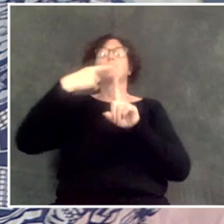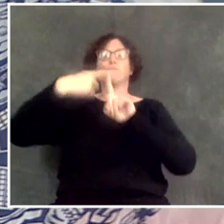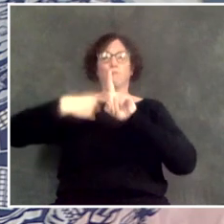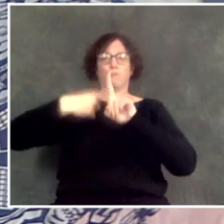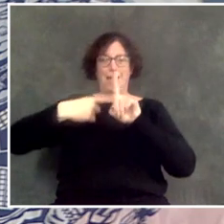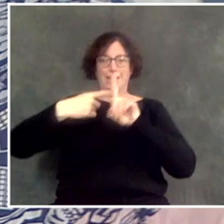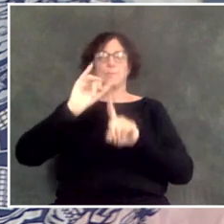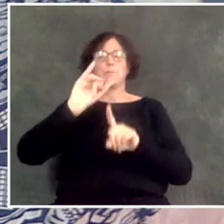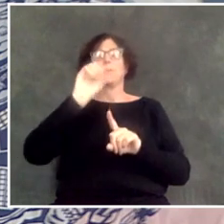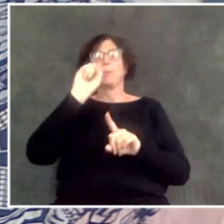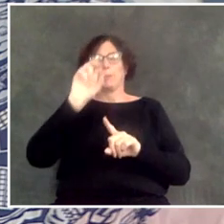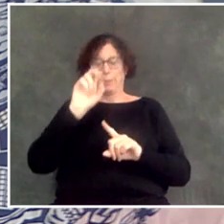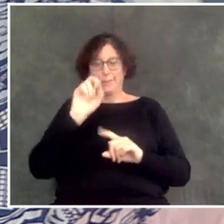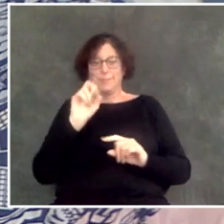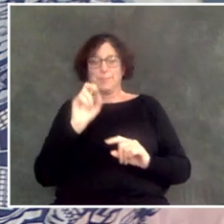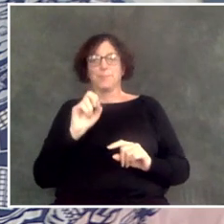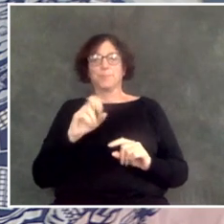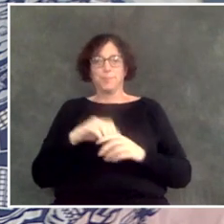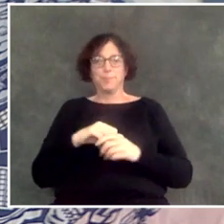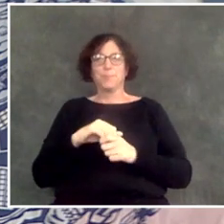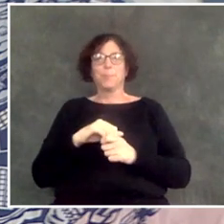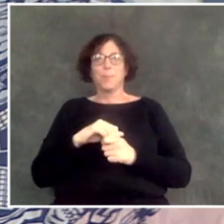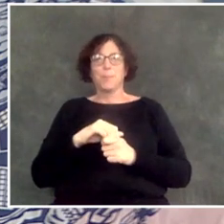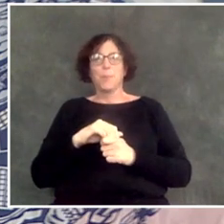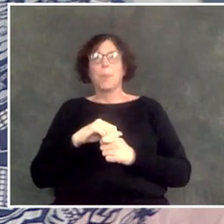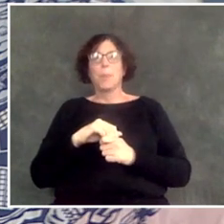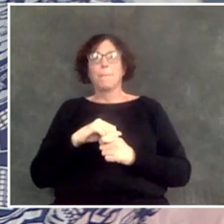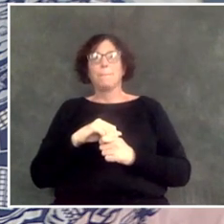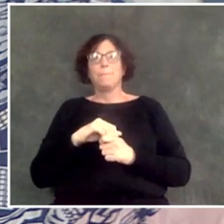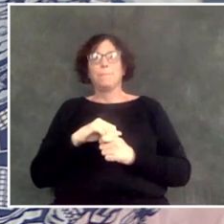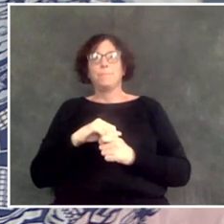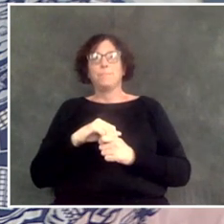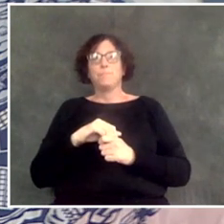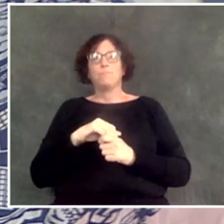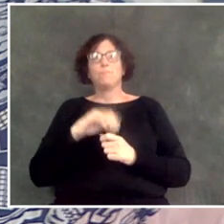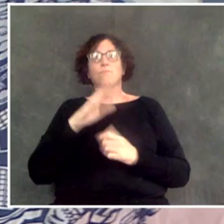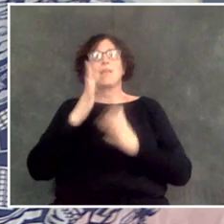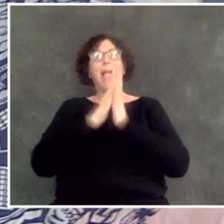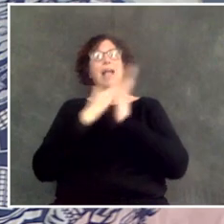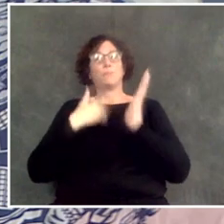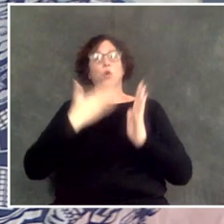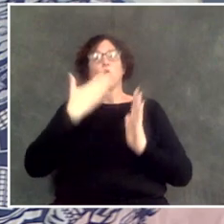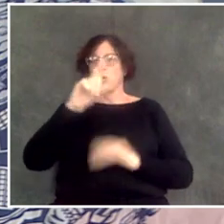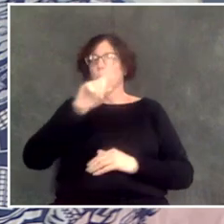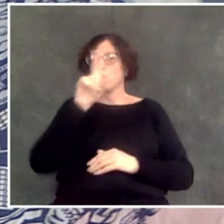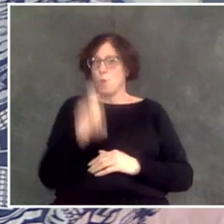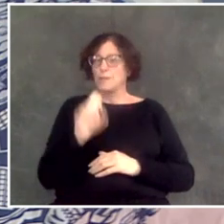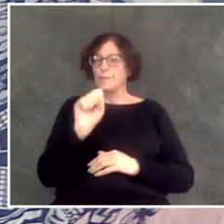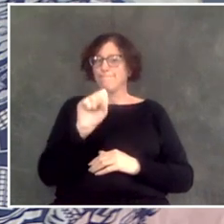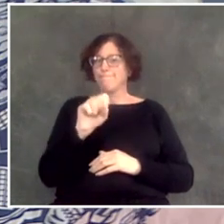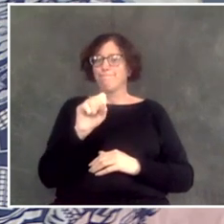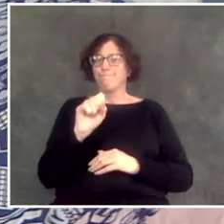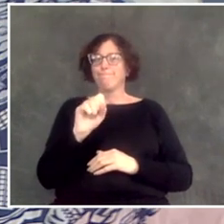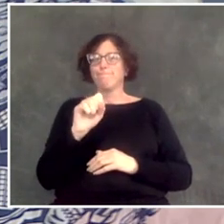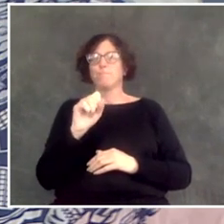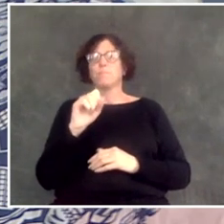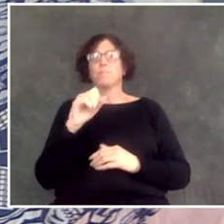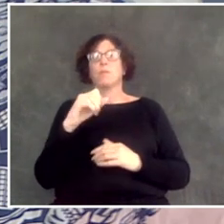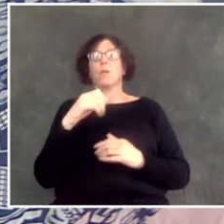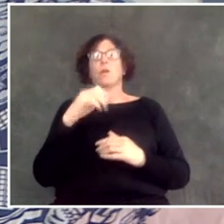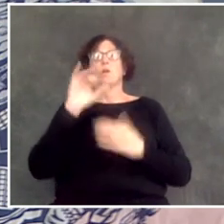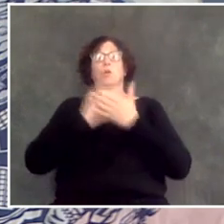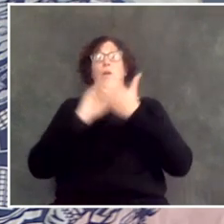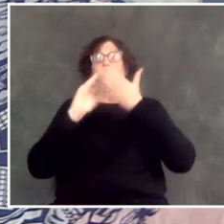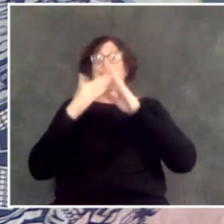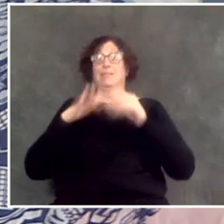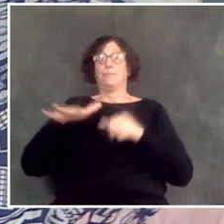the question you're asking is the right way, which is that the city's power has to do with the Rent Guidelines Board, which I've asked, in fact, the